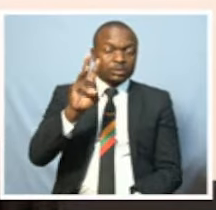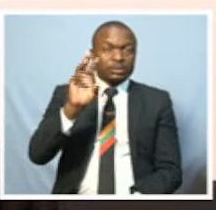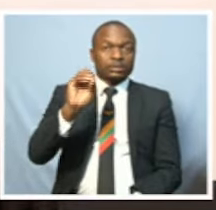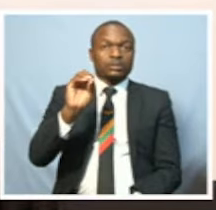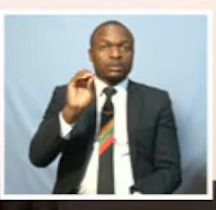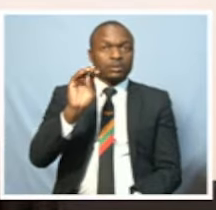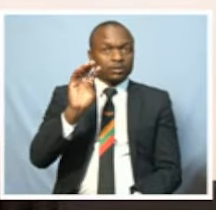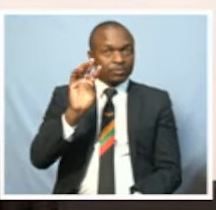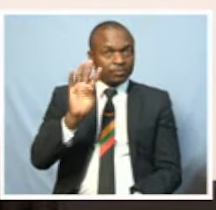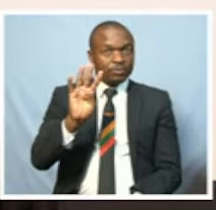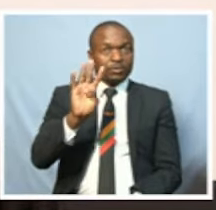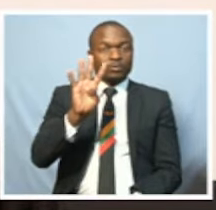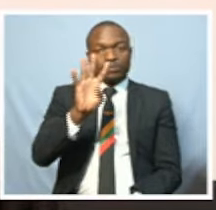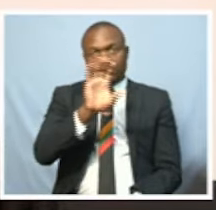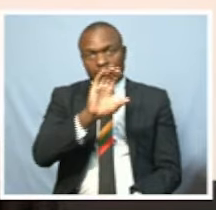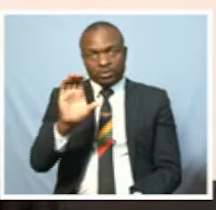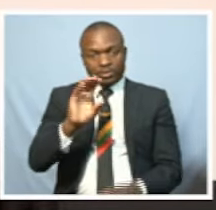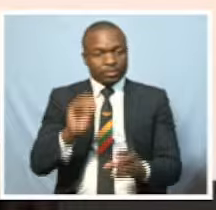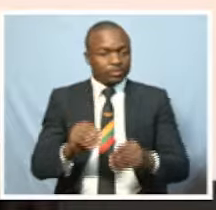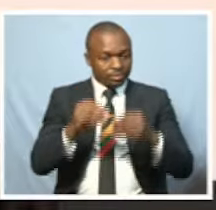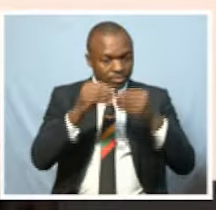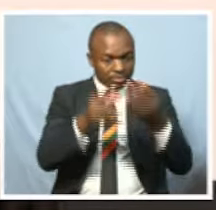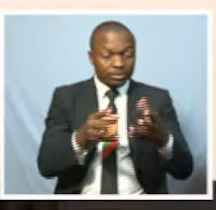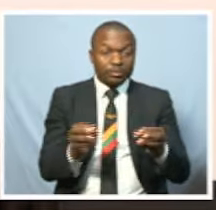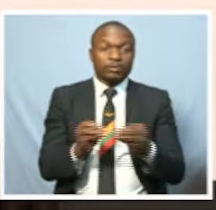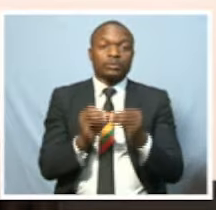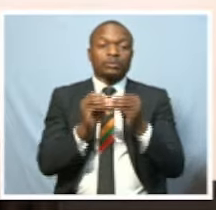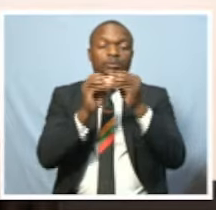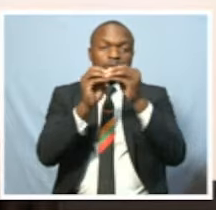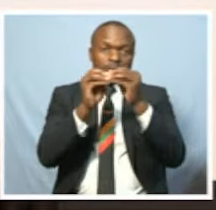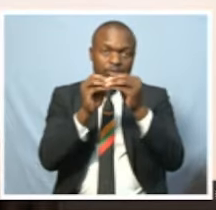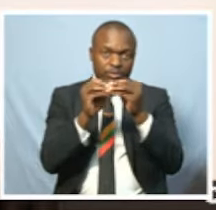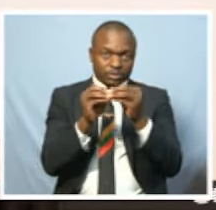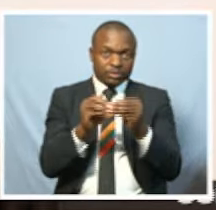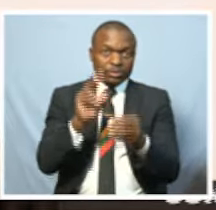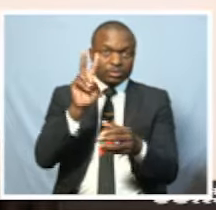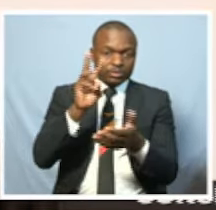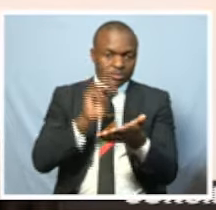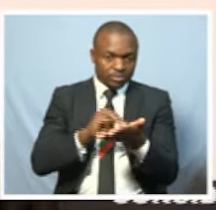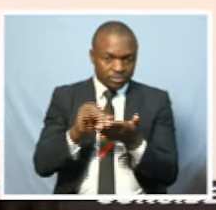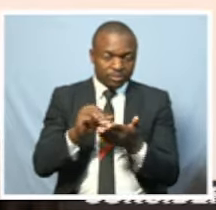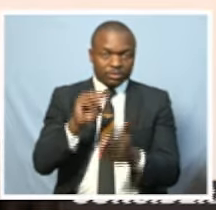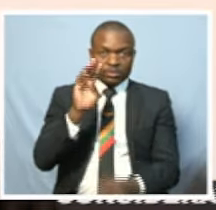2,604,400 was allocated, with a total of